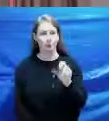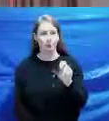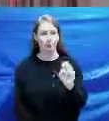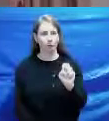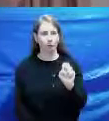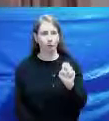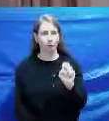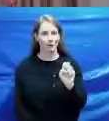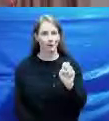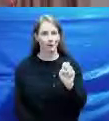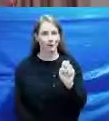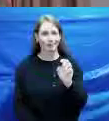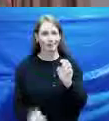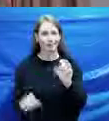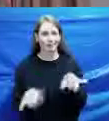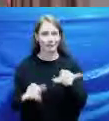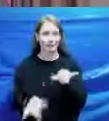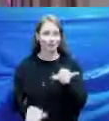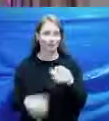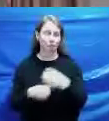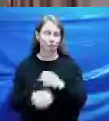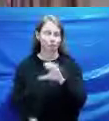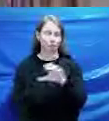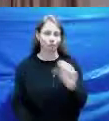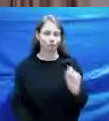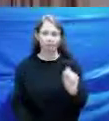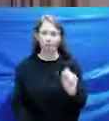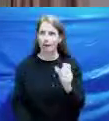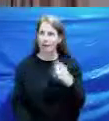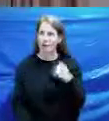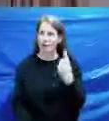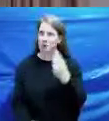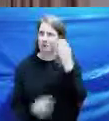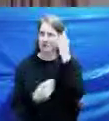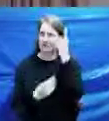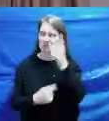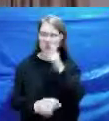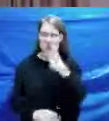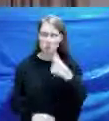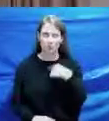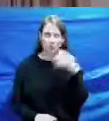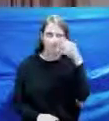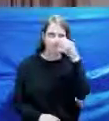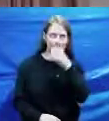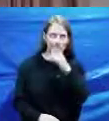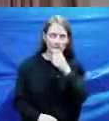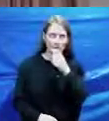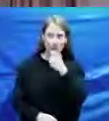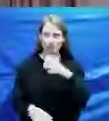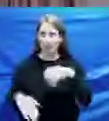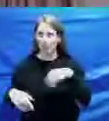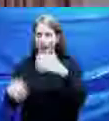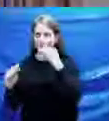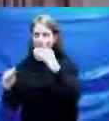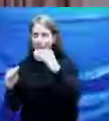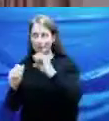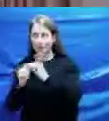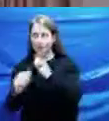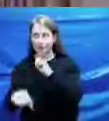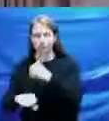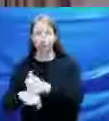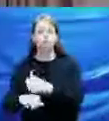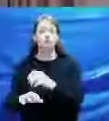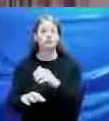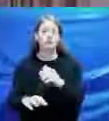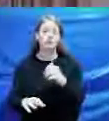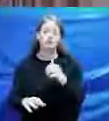we think about when we were thinking about this work of implementation? And certainly thinking about this at the classroom level is a very important